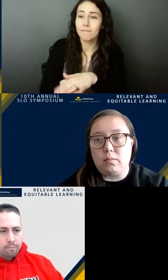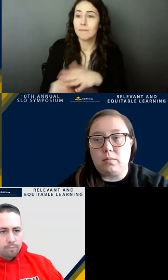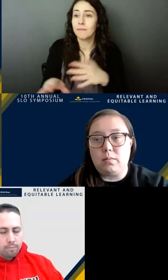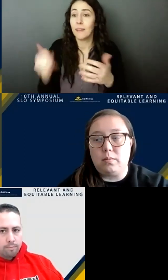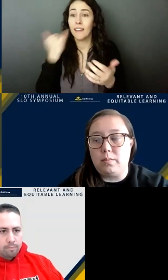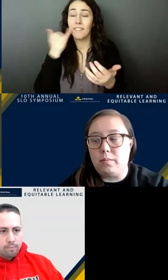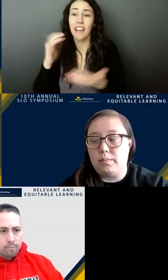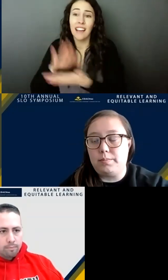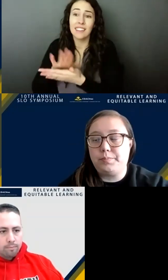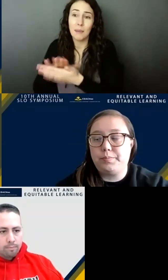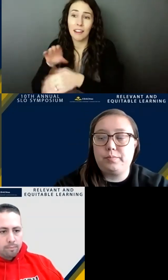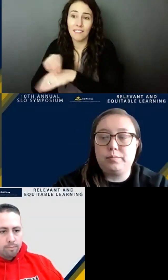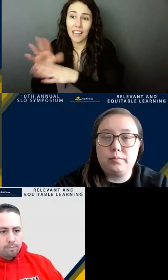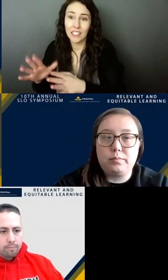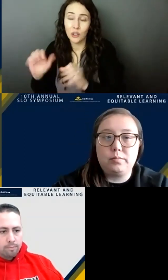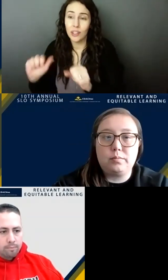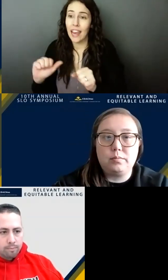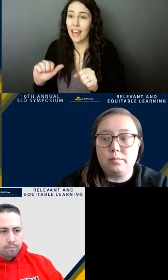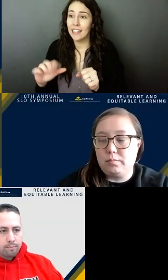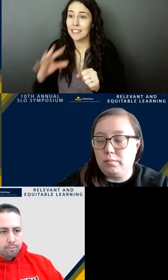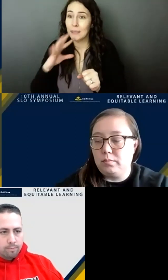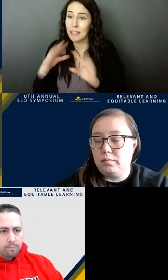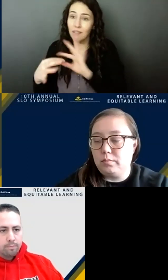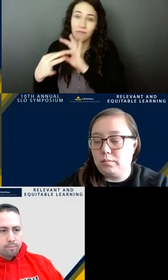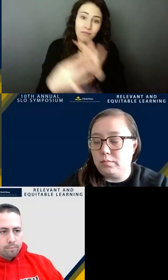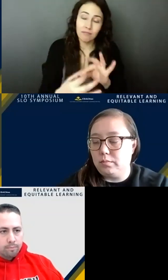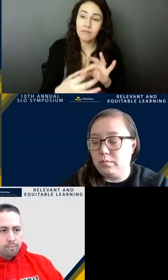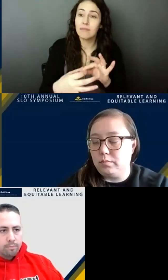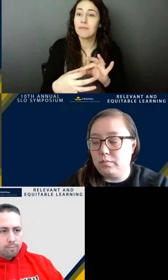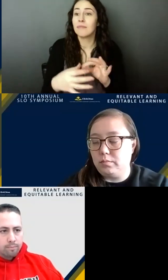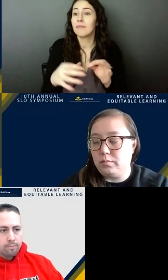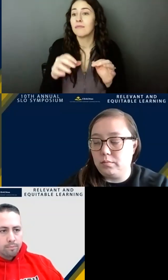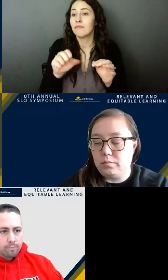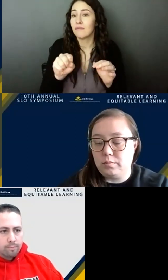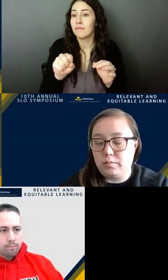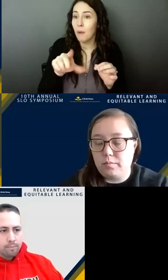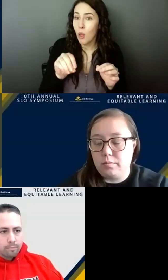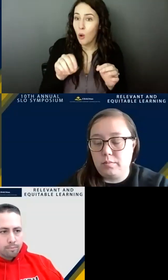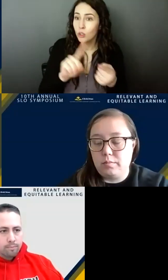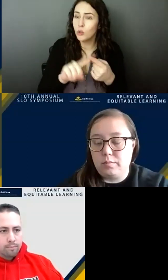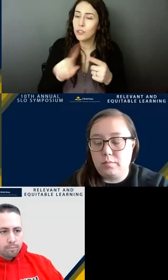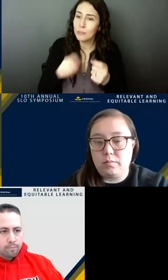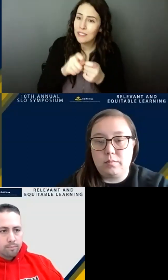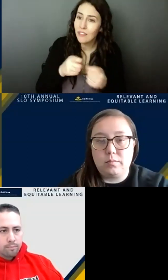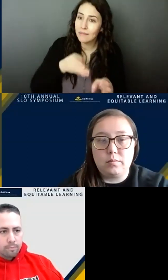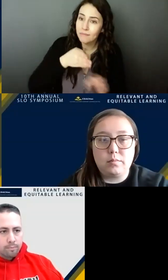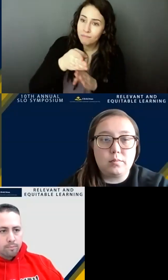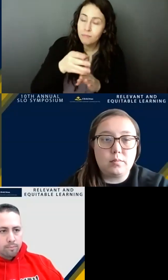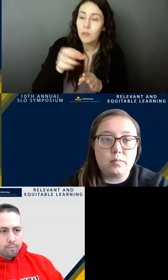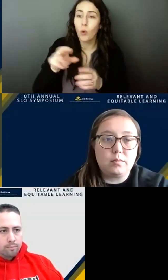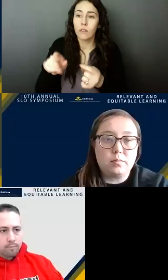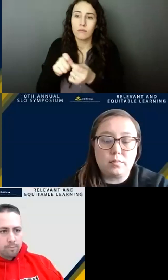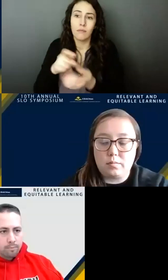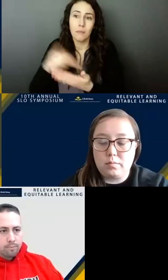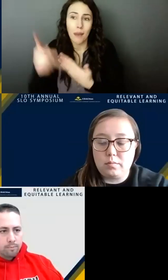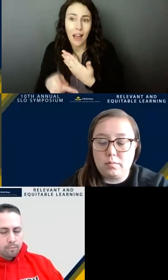advisor can be able to speak to the learning outcomes of a particular course or particular program, the career outcomes that can result from a particular program or pathway for a